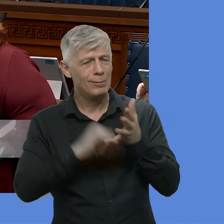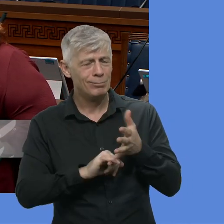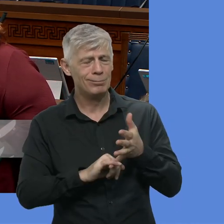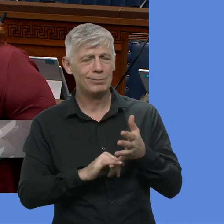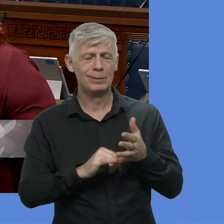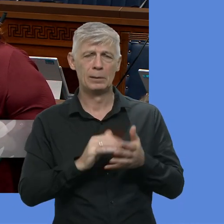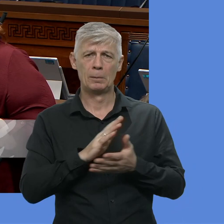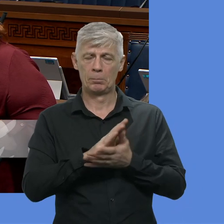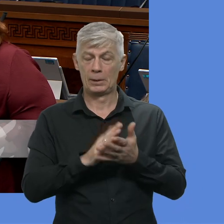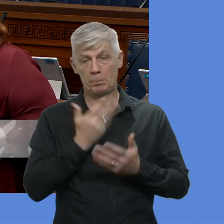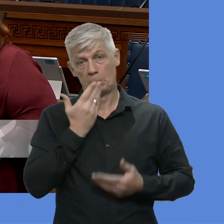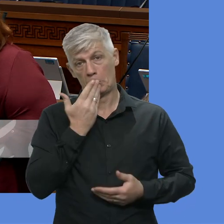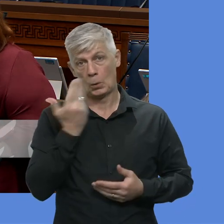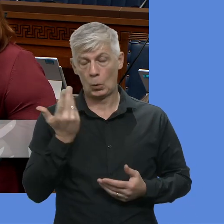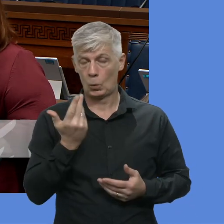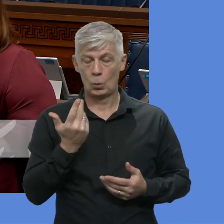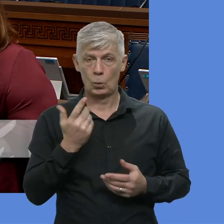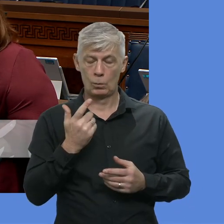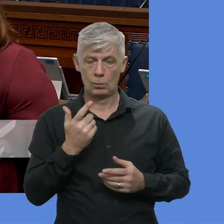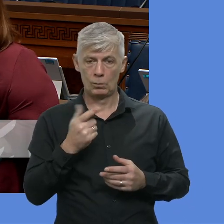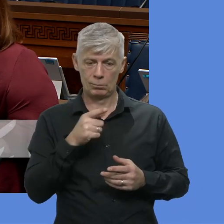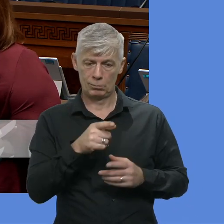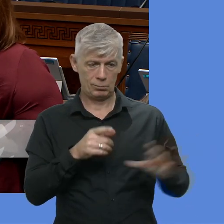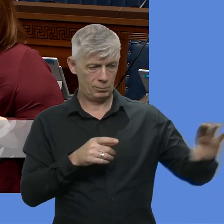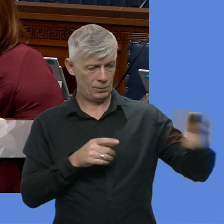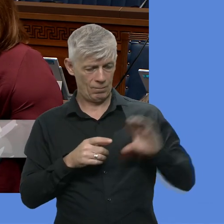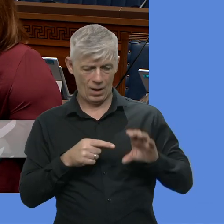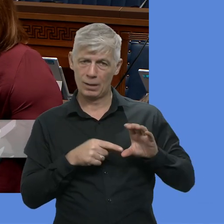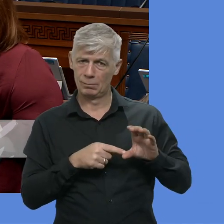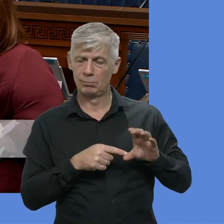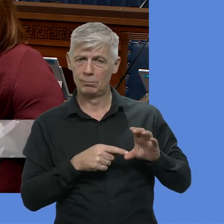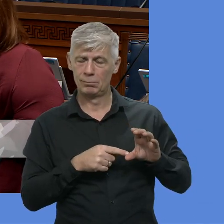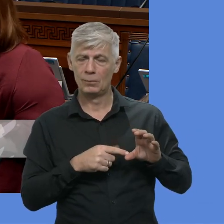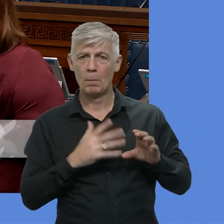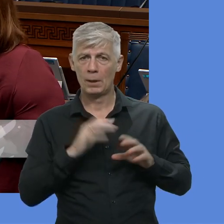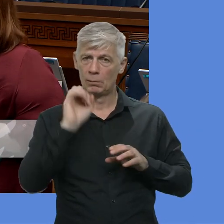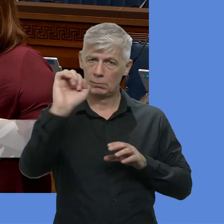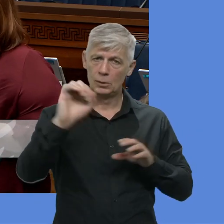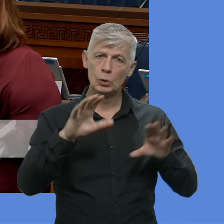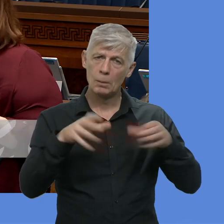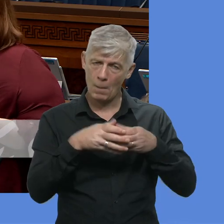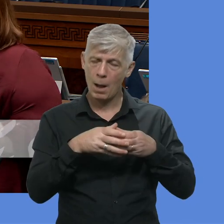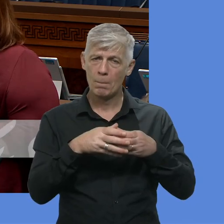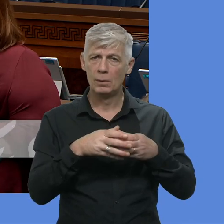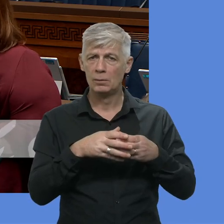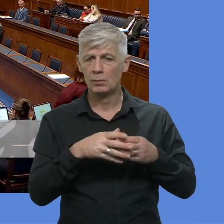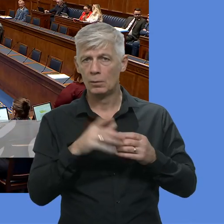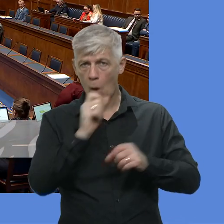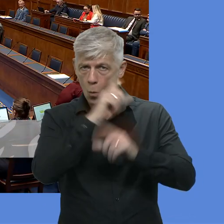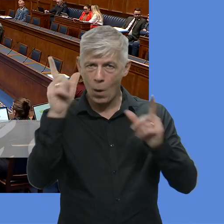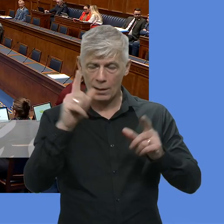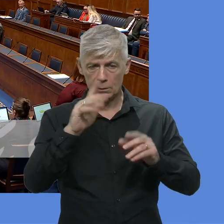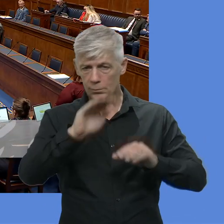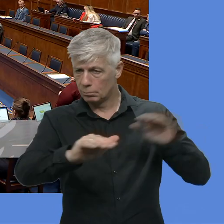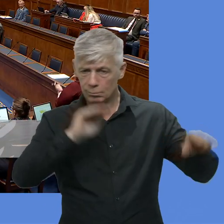the lack of uptake of the contingency fund, can the Minister outline what his department will do to create awareness of that